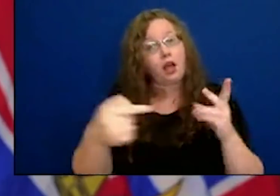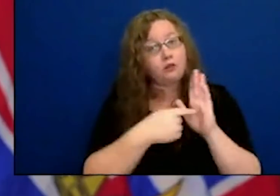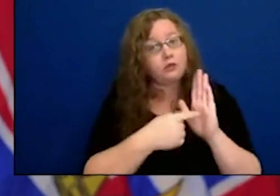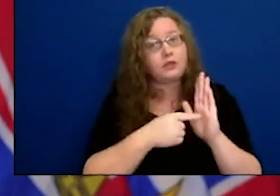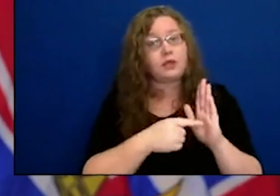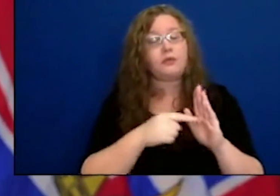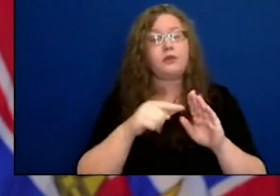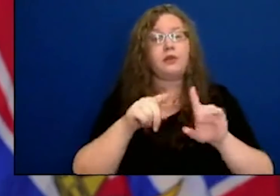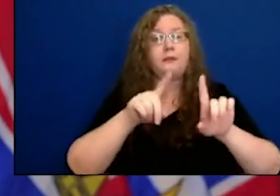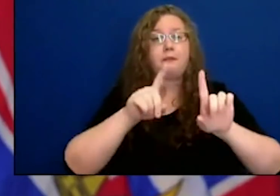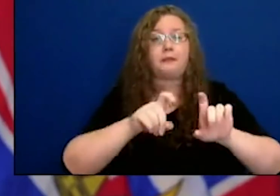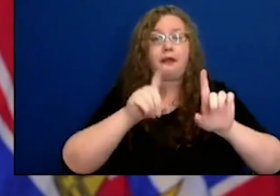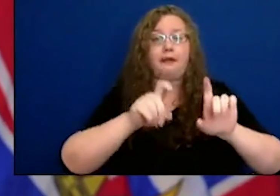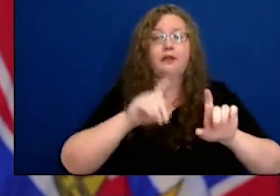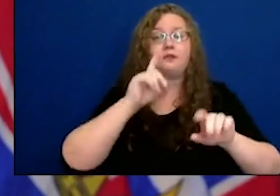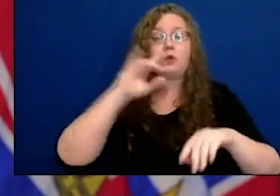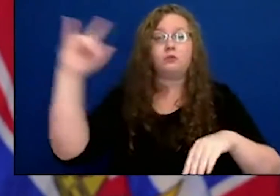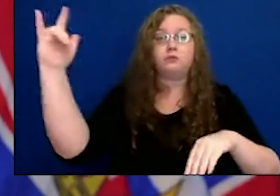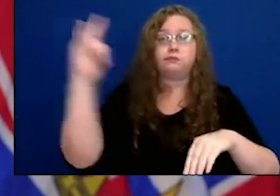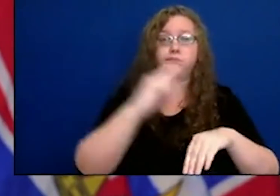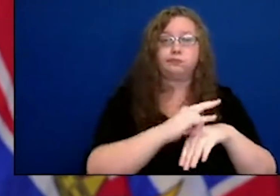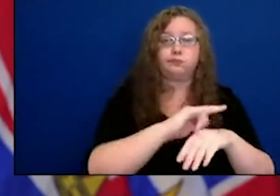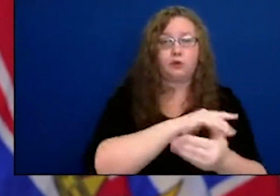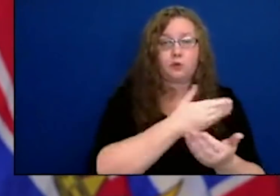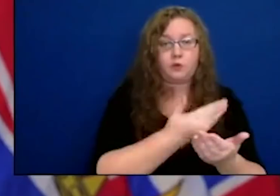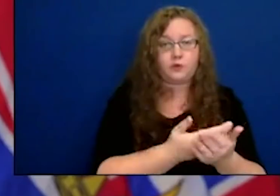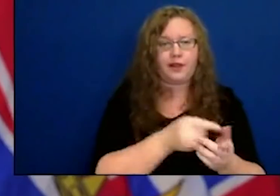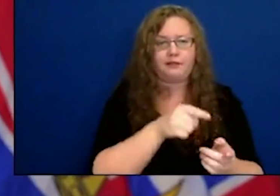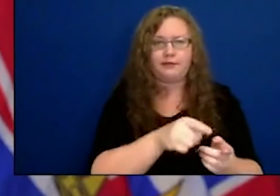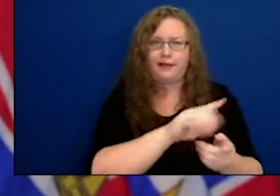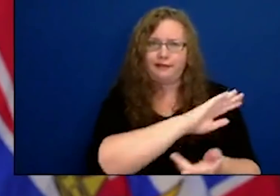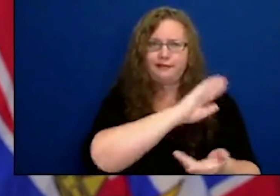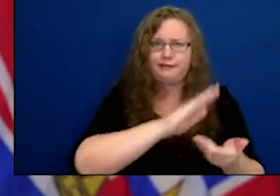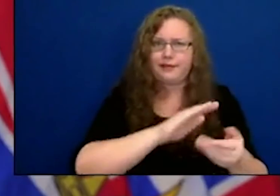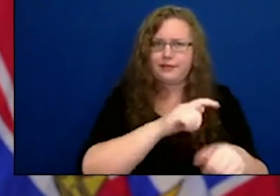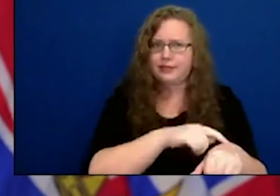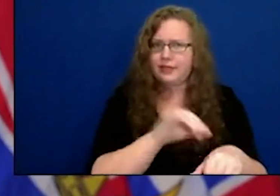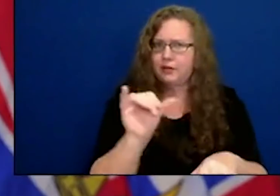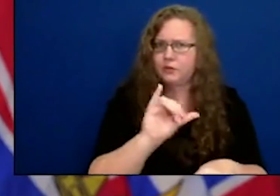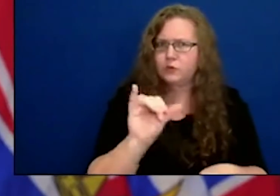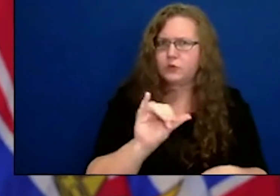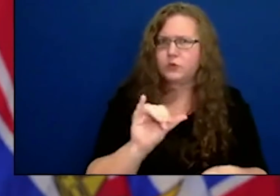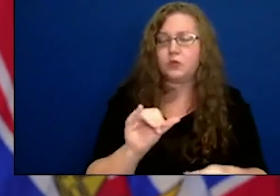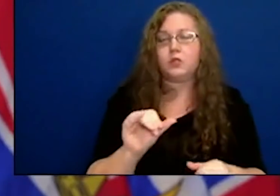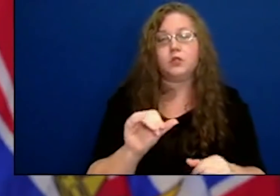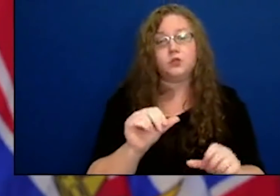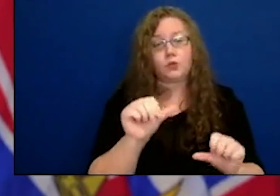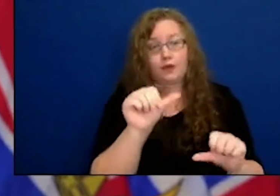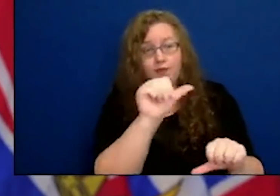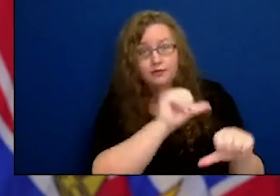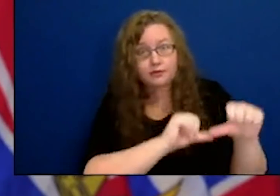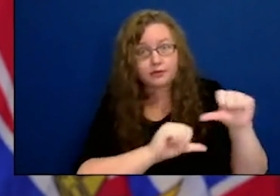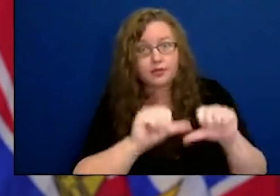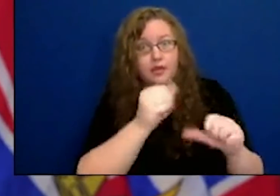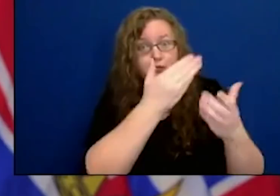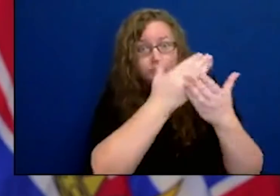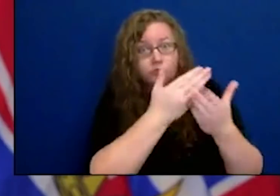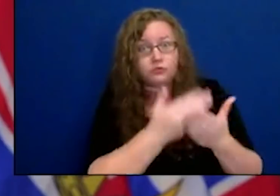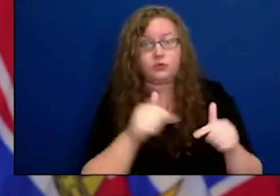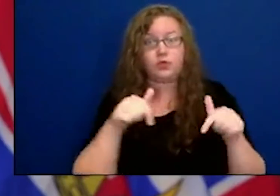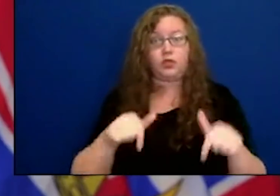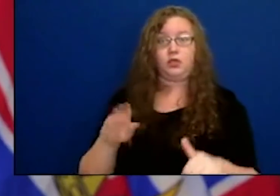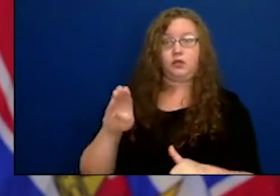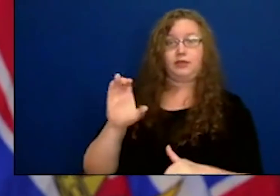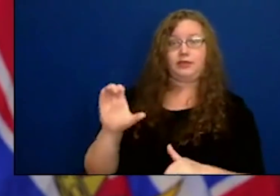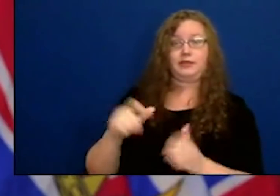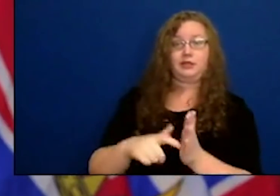quite low. So in your view, what hope is there based on the science and data that we could be making adjustments in how we handle quarantine and